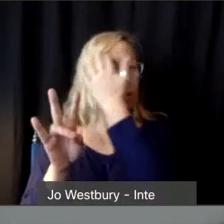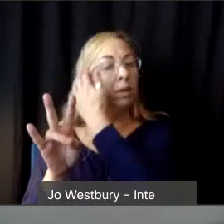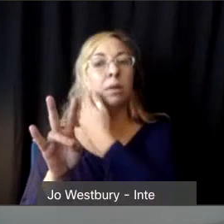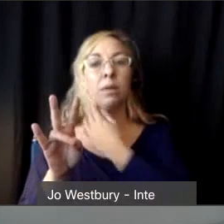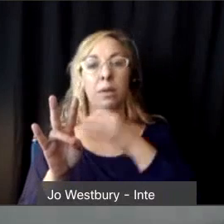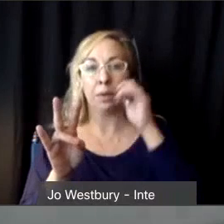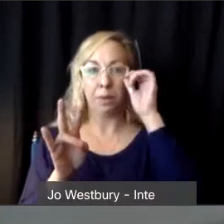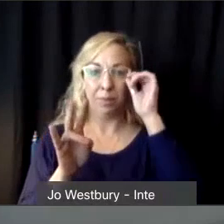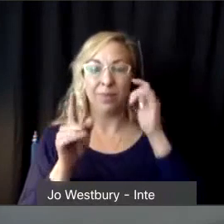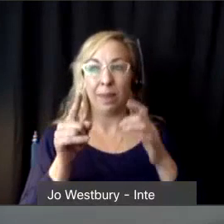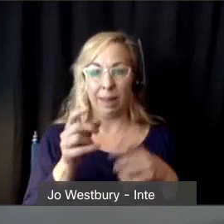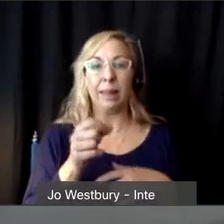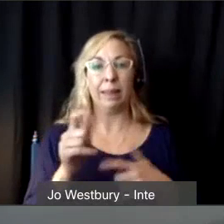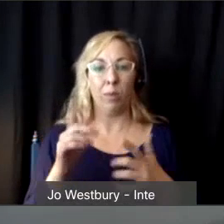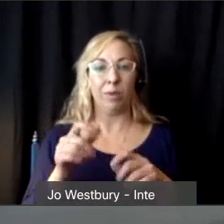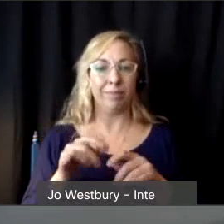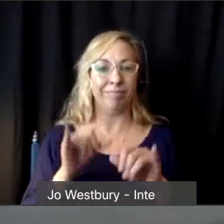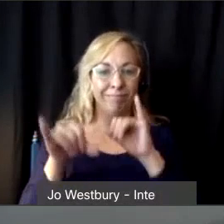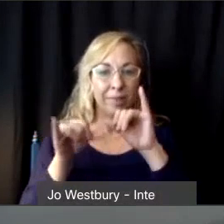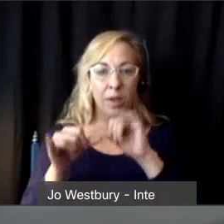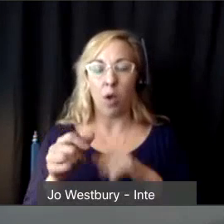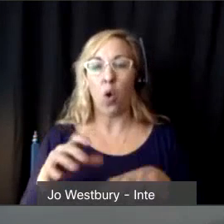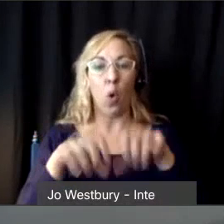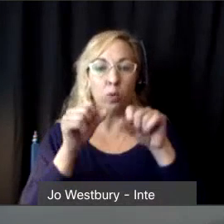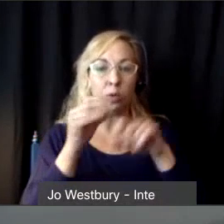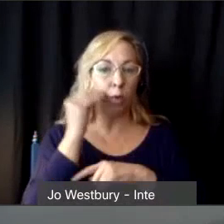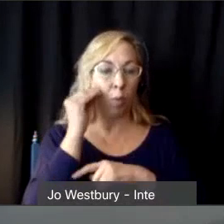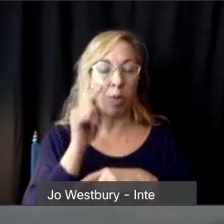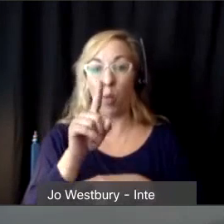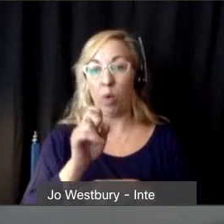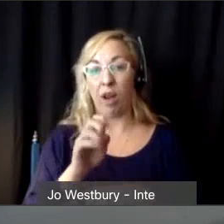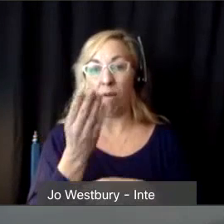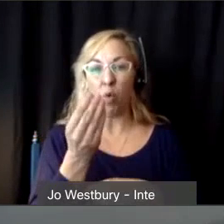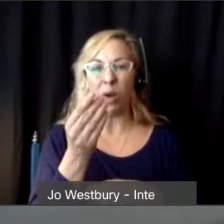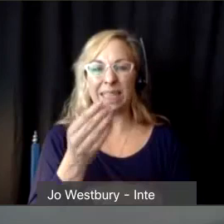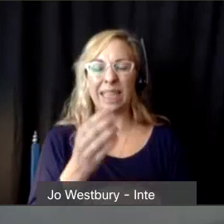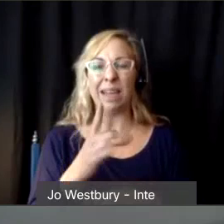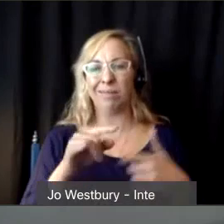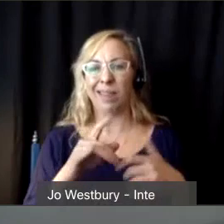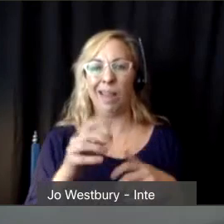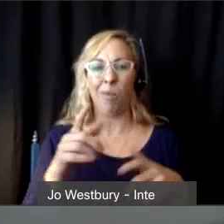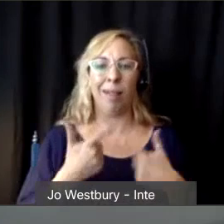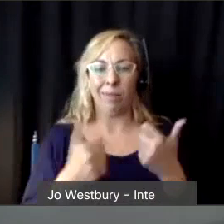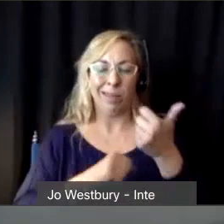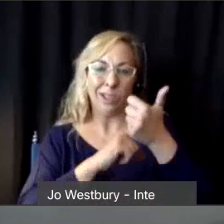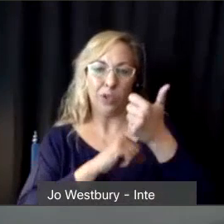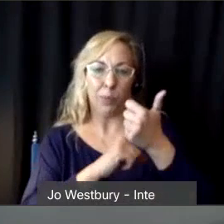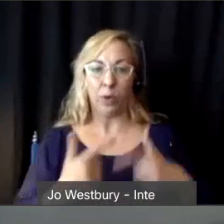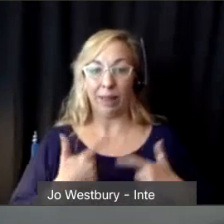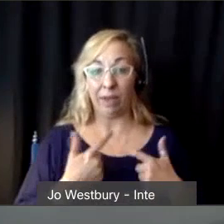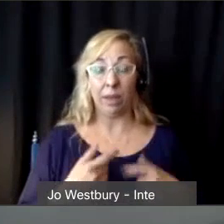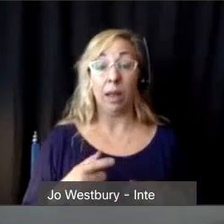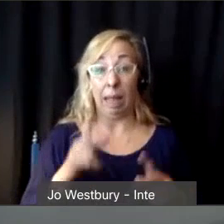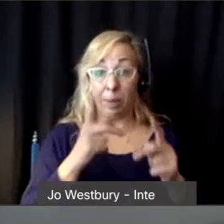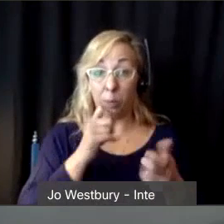in a host home, and 114 who were in supported living. For people who are tracking this week to week